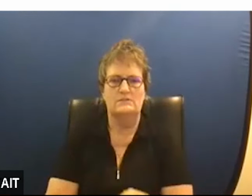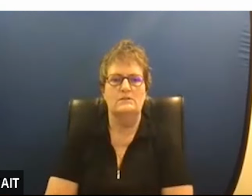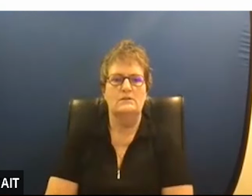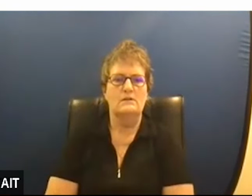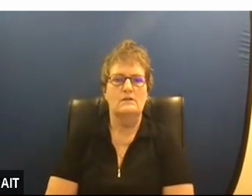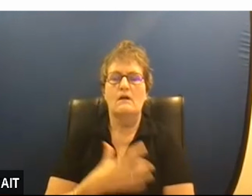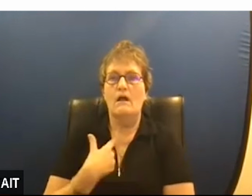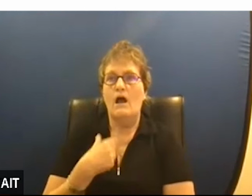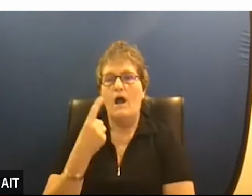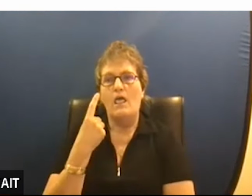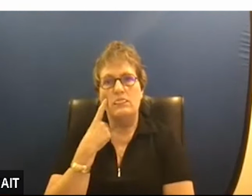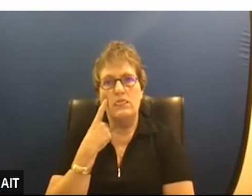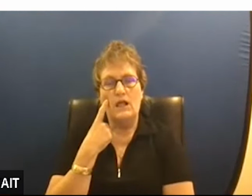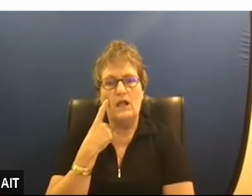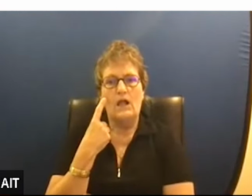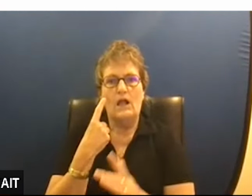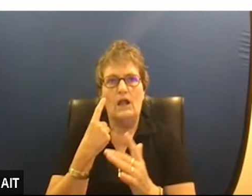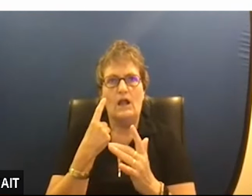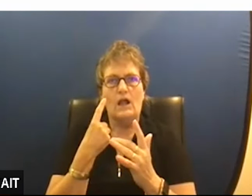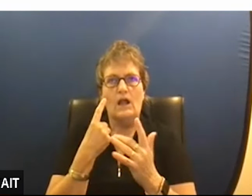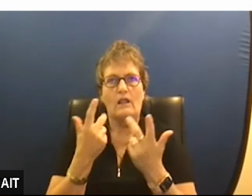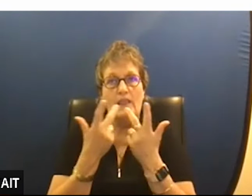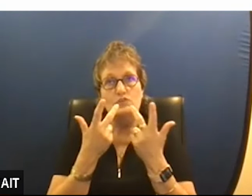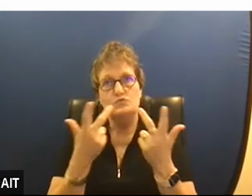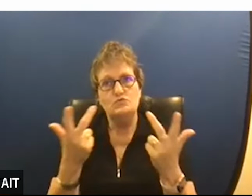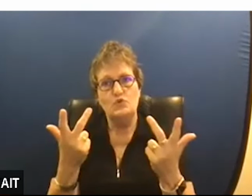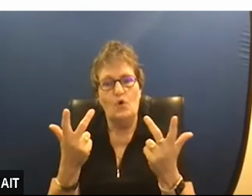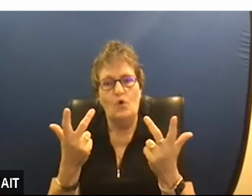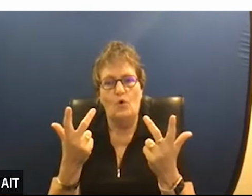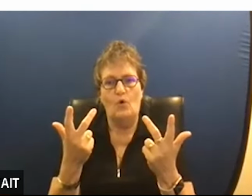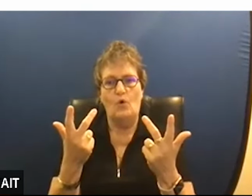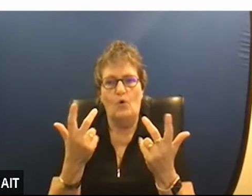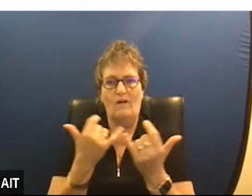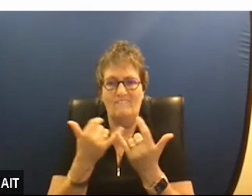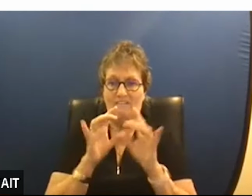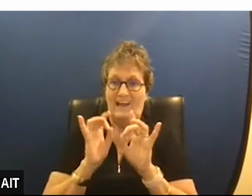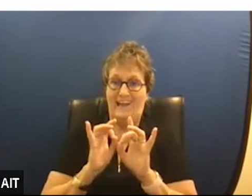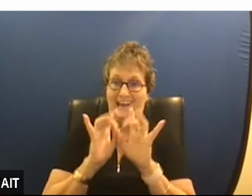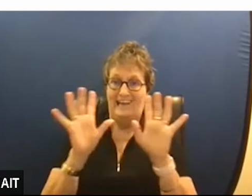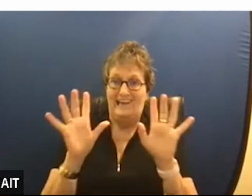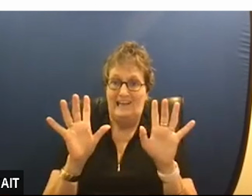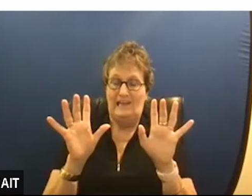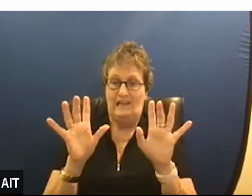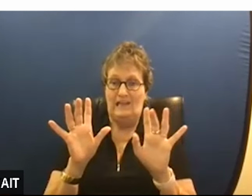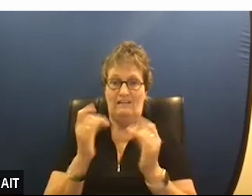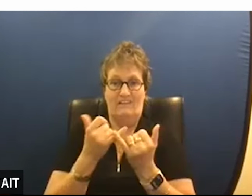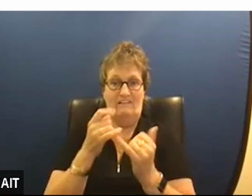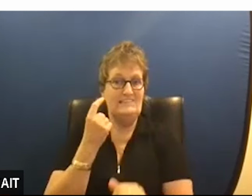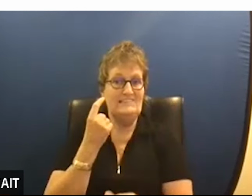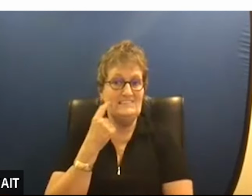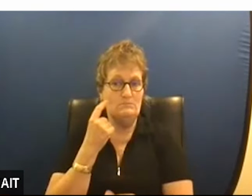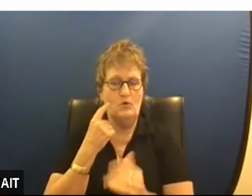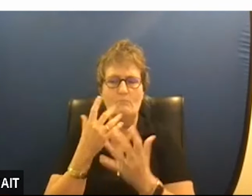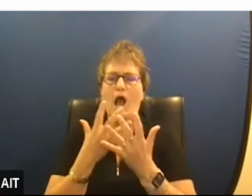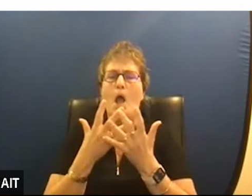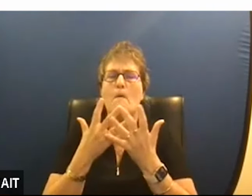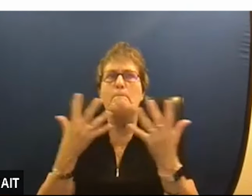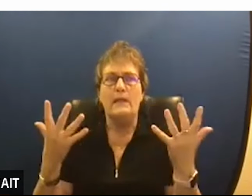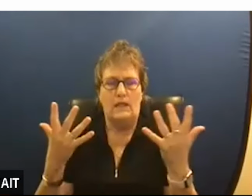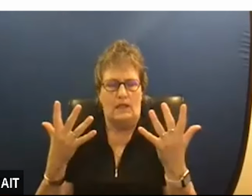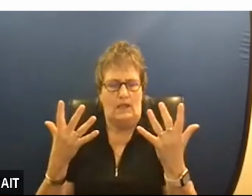and I think they are and they appear to be quite clear and simple, but I also think they have big implications.